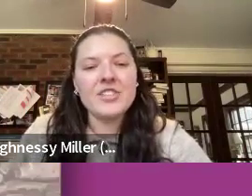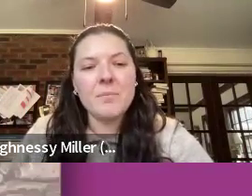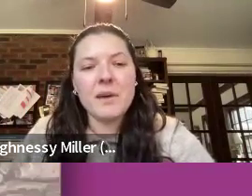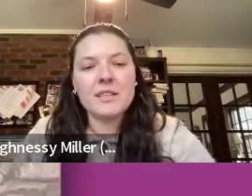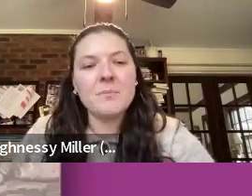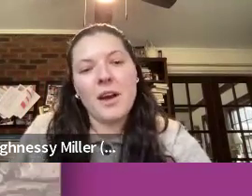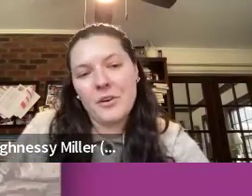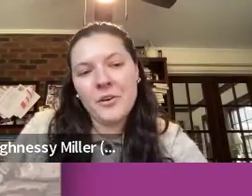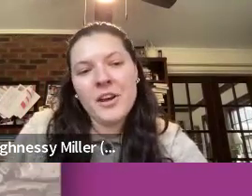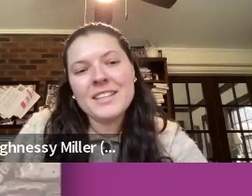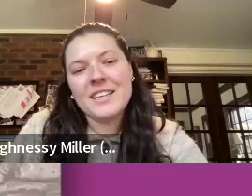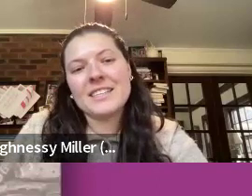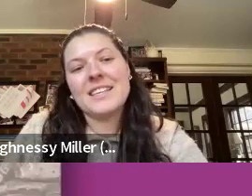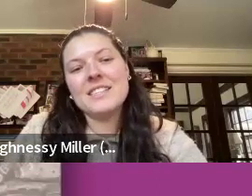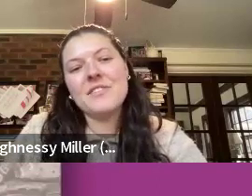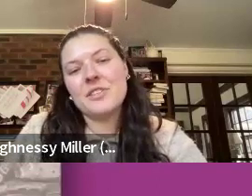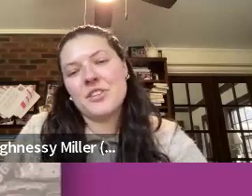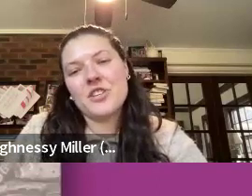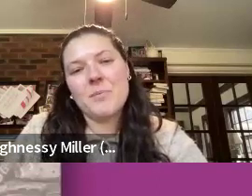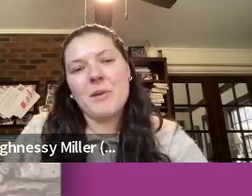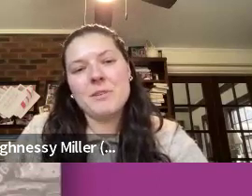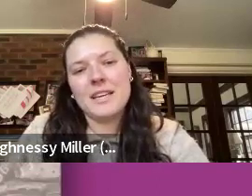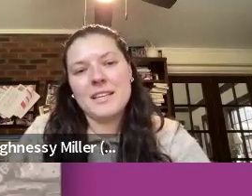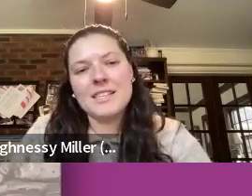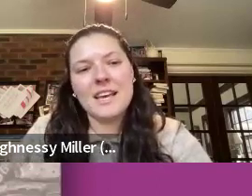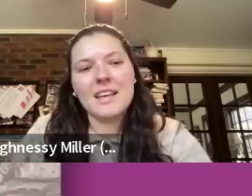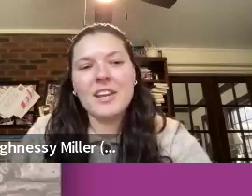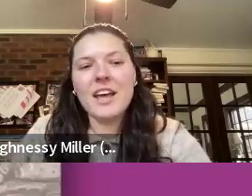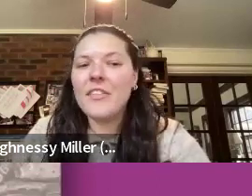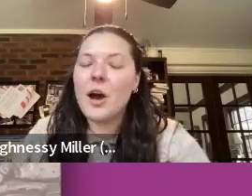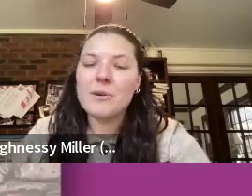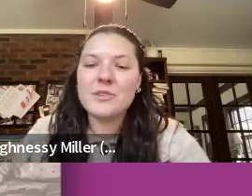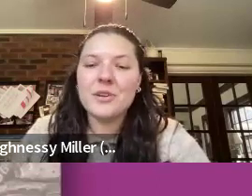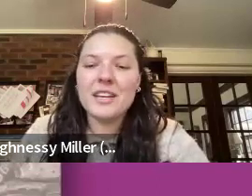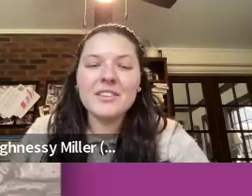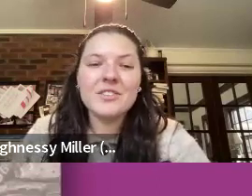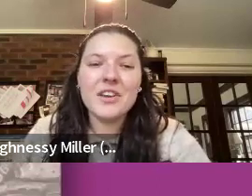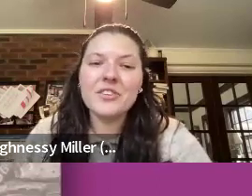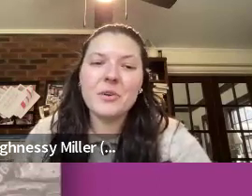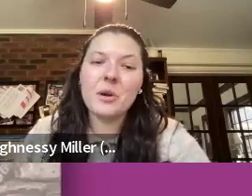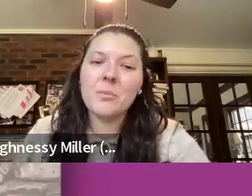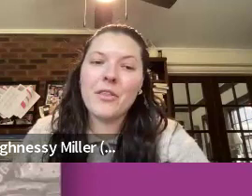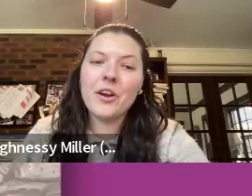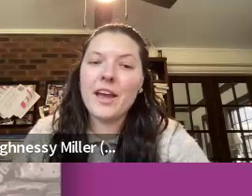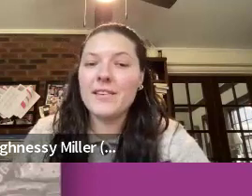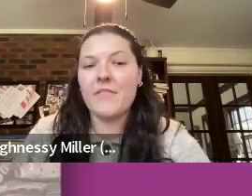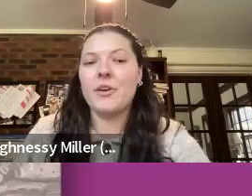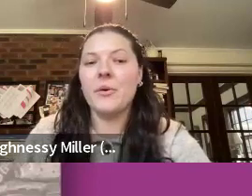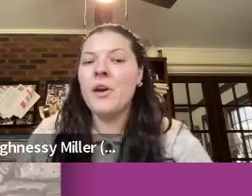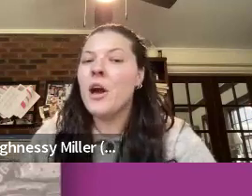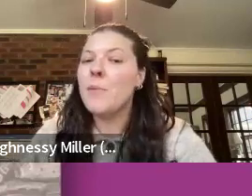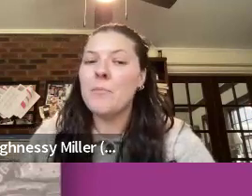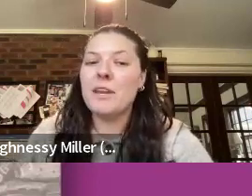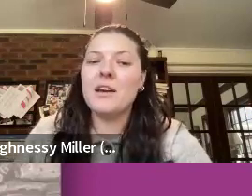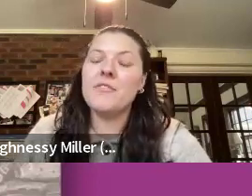Author-illustrator Aisha Perez Prado did extensive research about Mercedes and even had the opportunity to interview her brother and